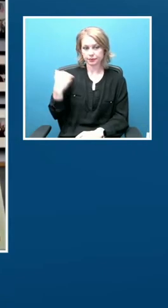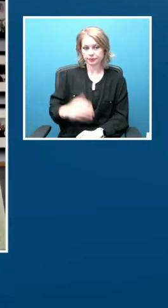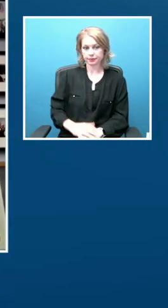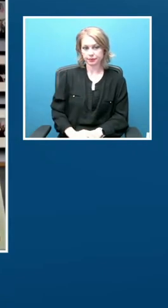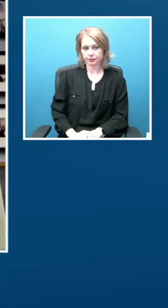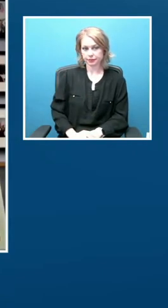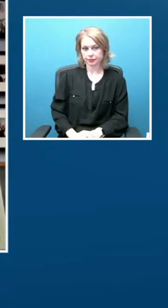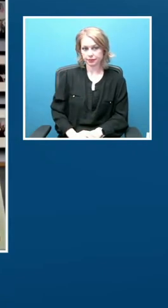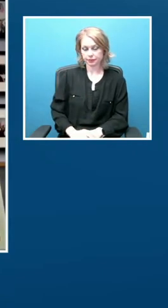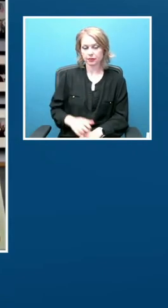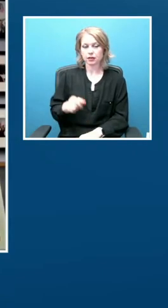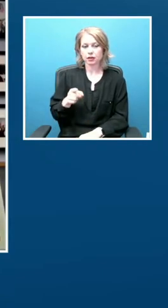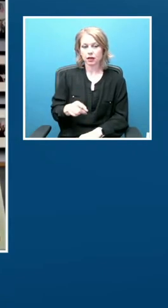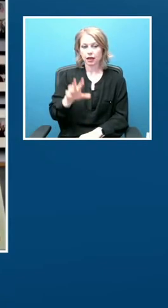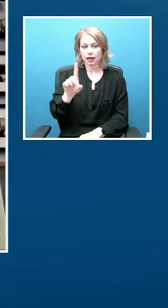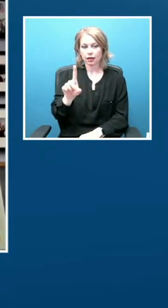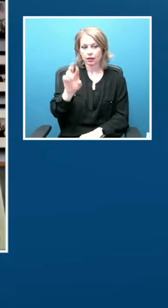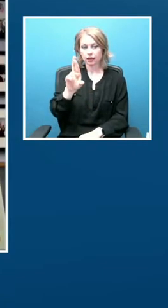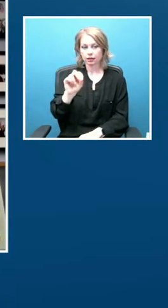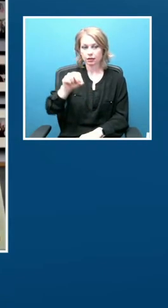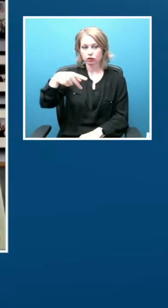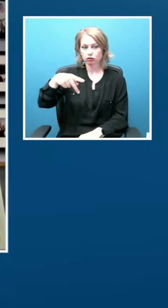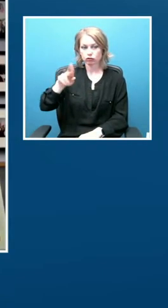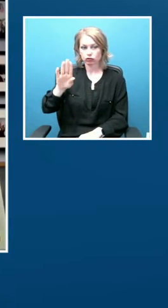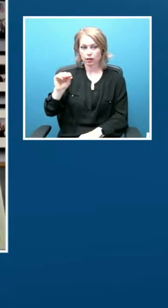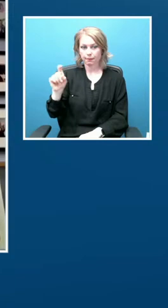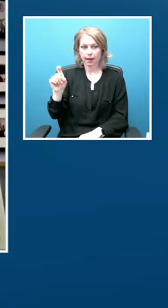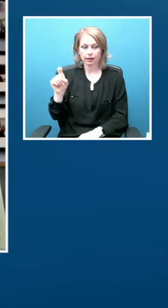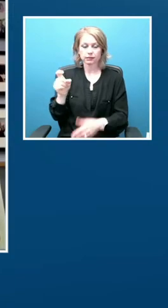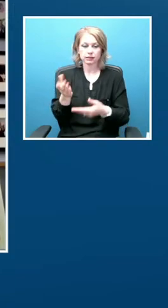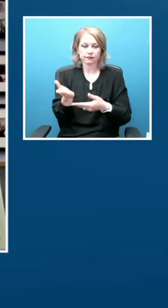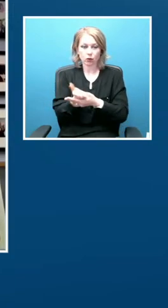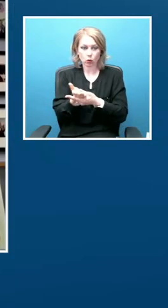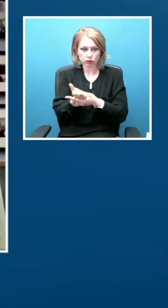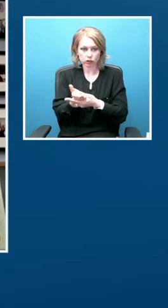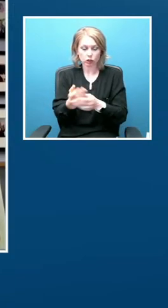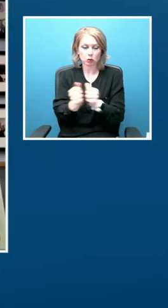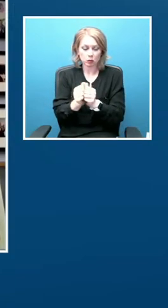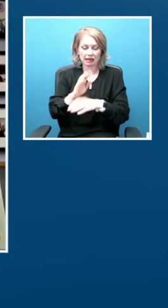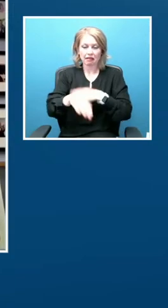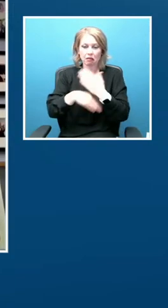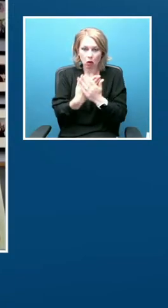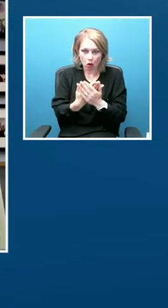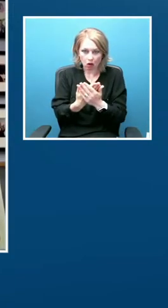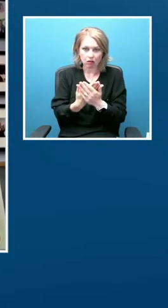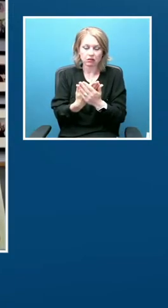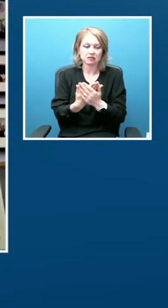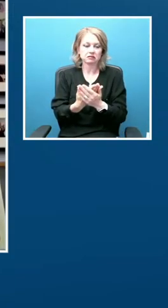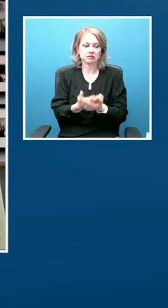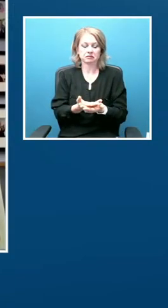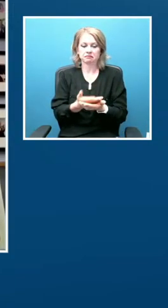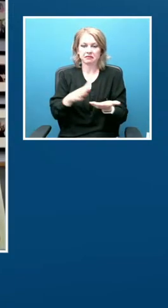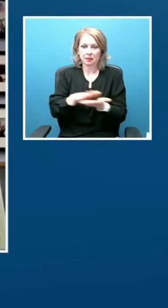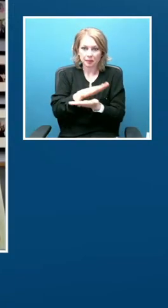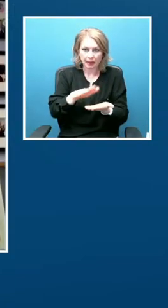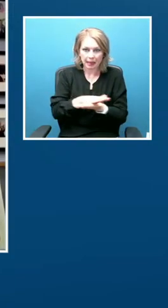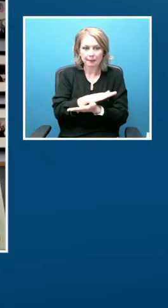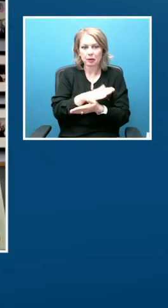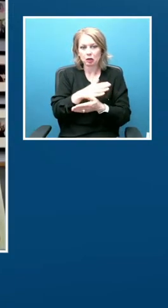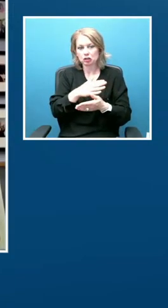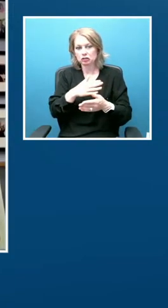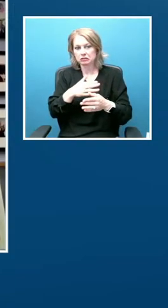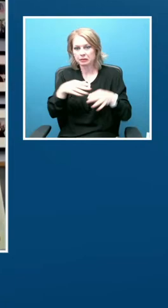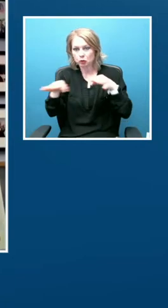Dropbox folder with all of the materials and briefs related to the challenge. Our committee rules